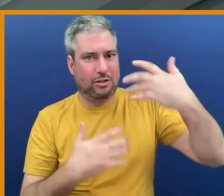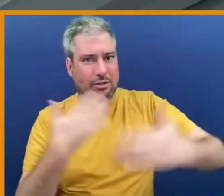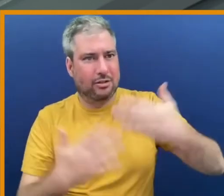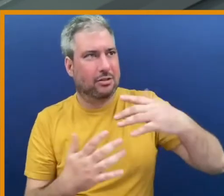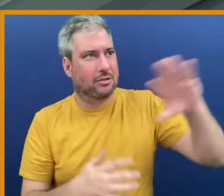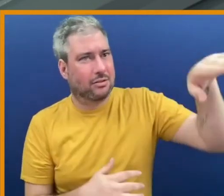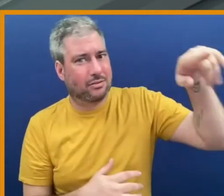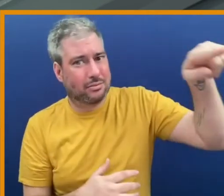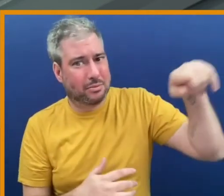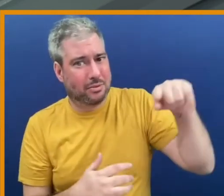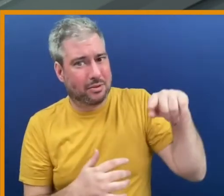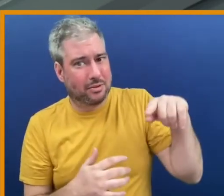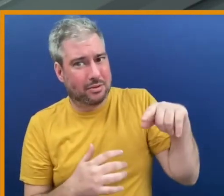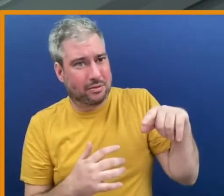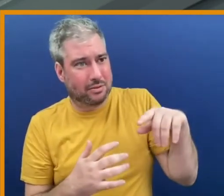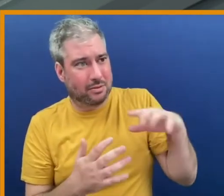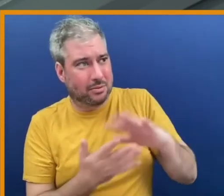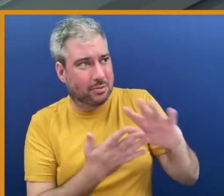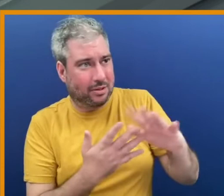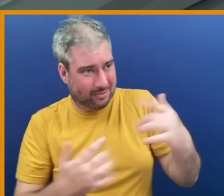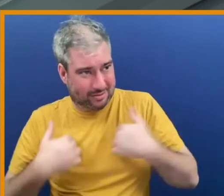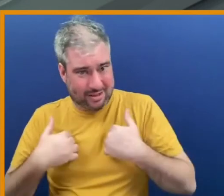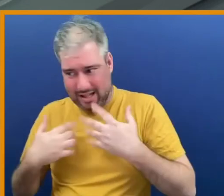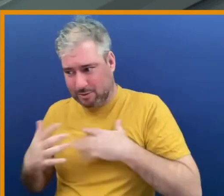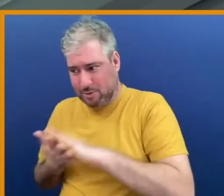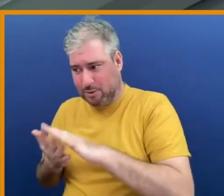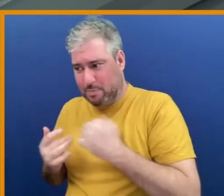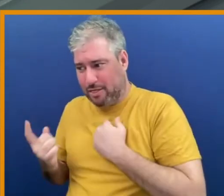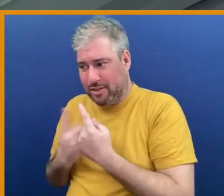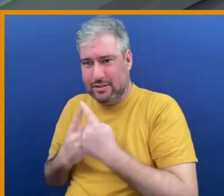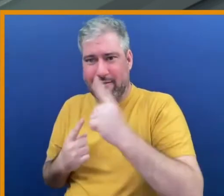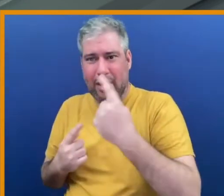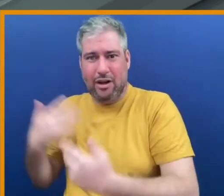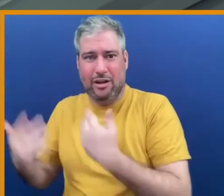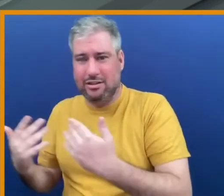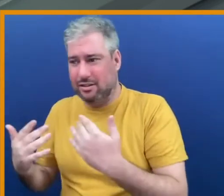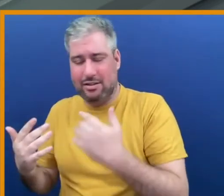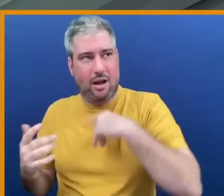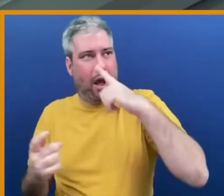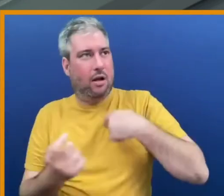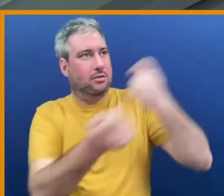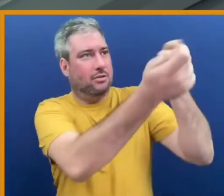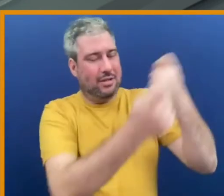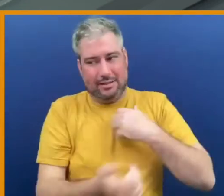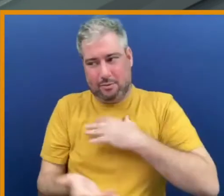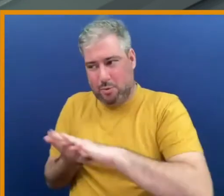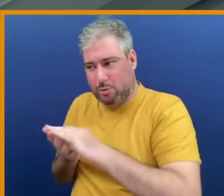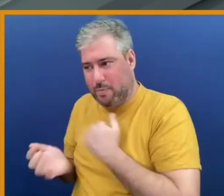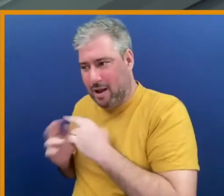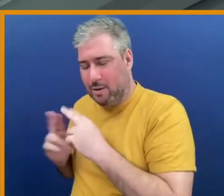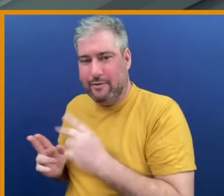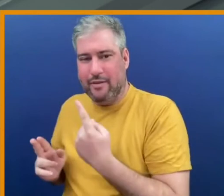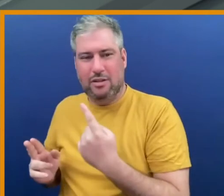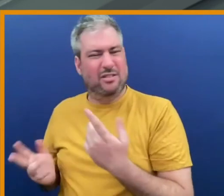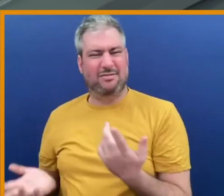table. These changes to society are about effectively the